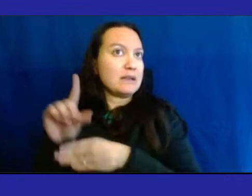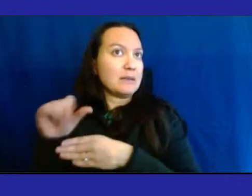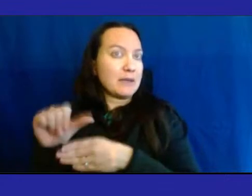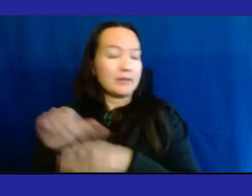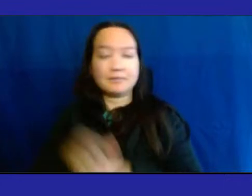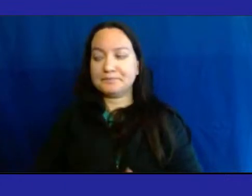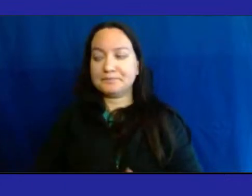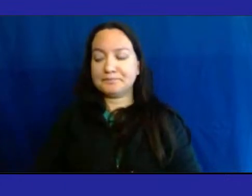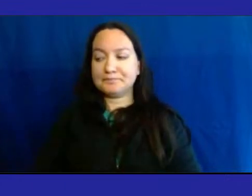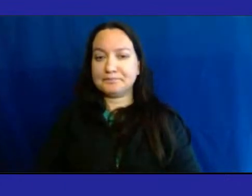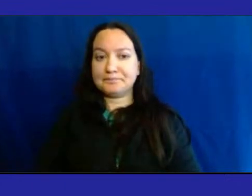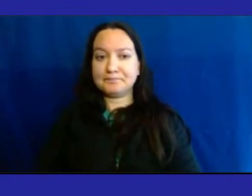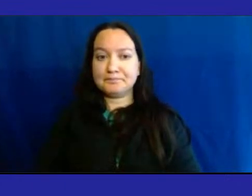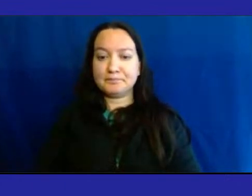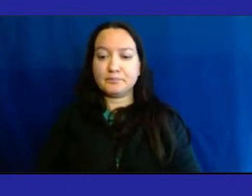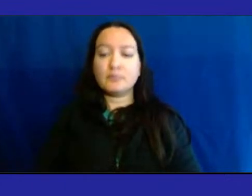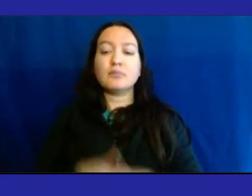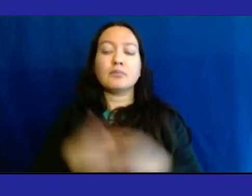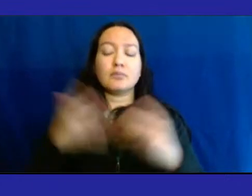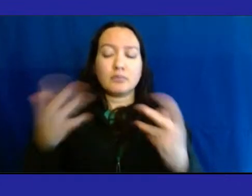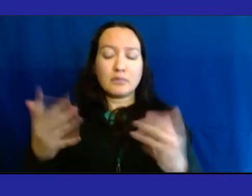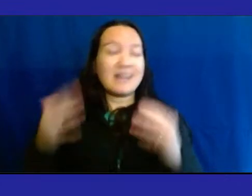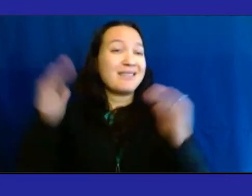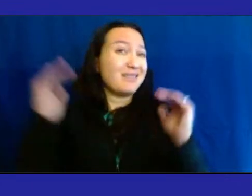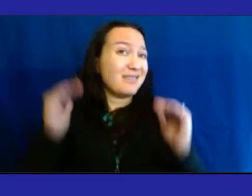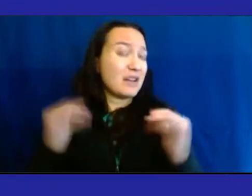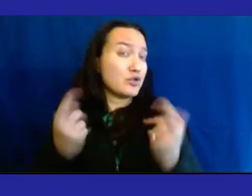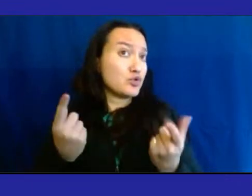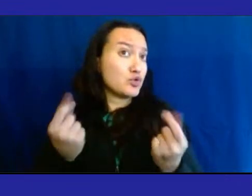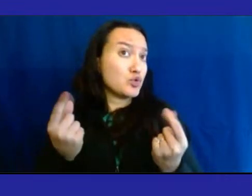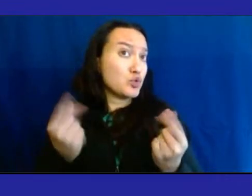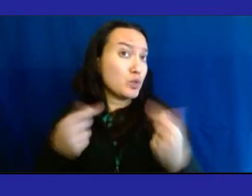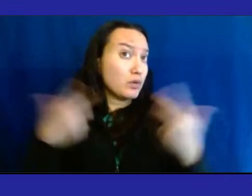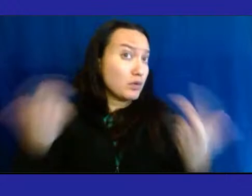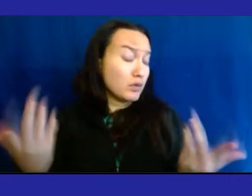In terms of next steps,